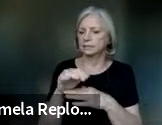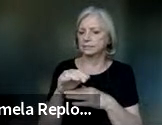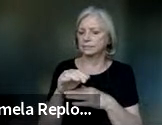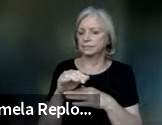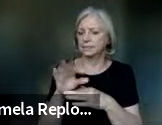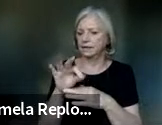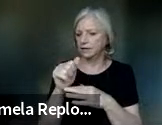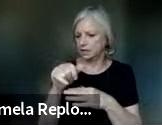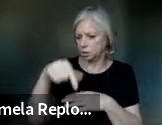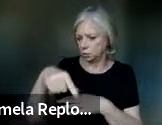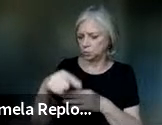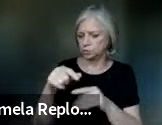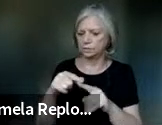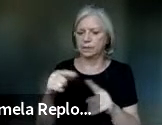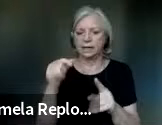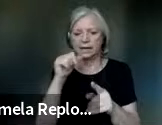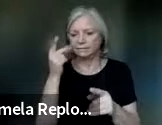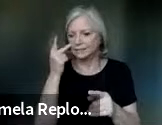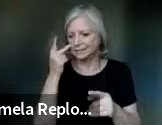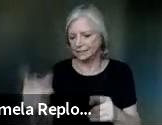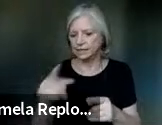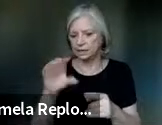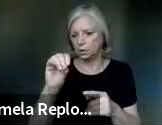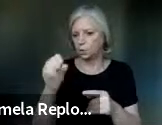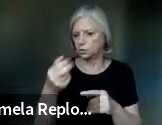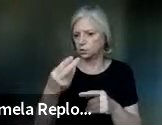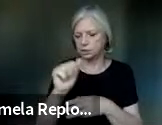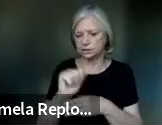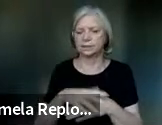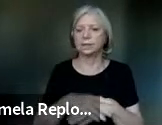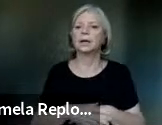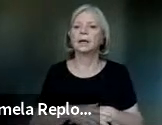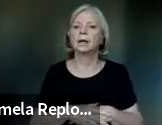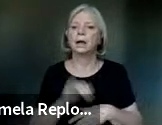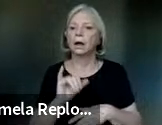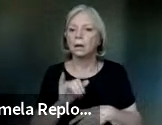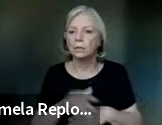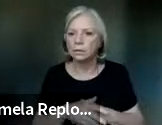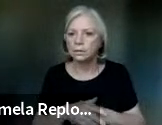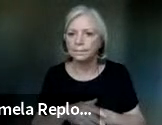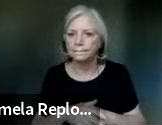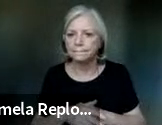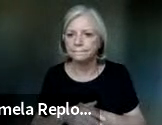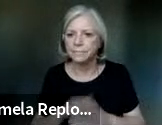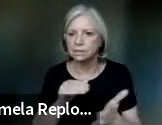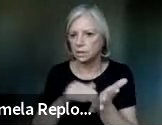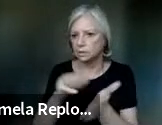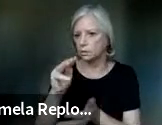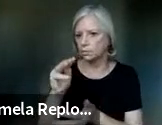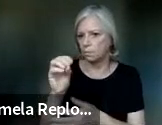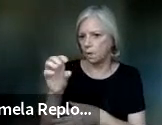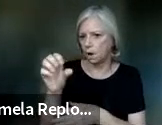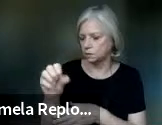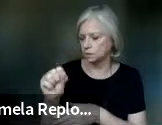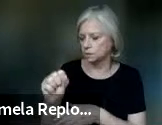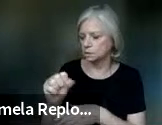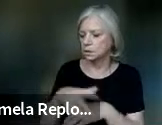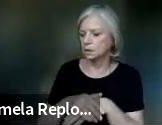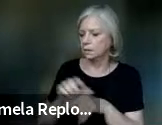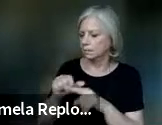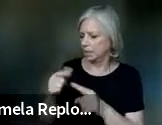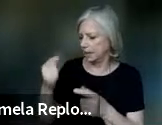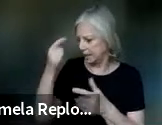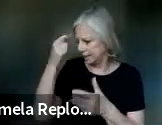them. I don't know if it's in this document. It might be, but I posted in the chat earlier the state